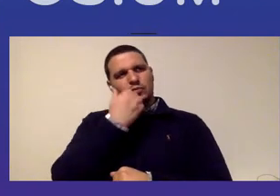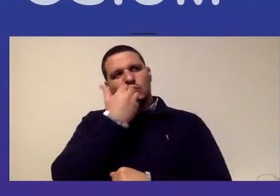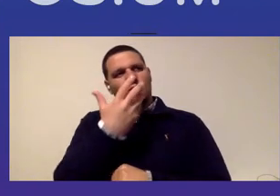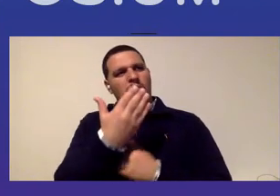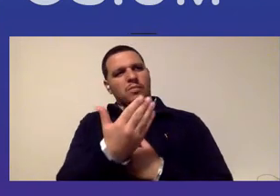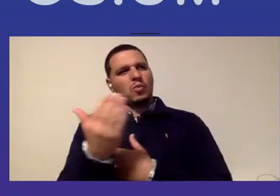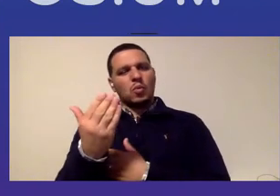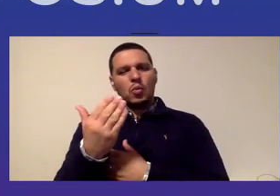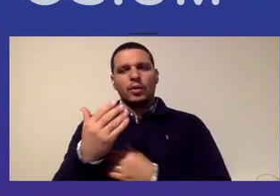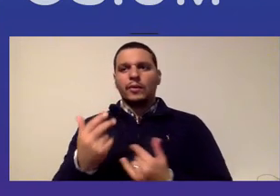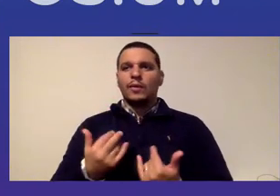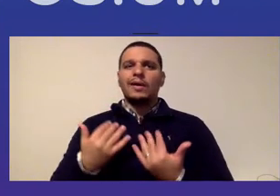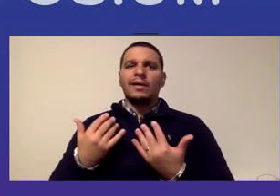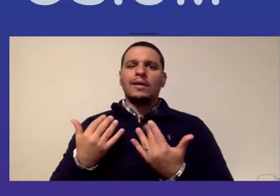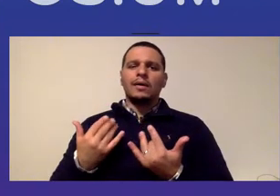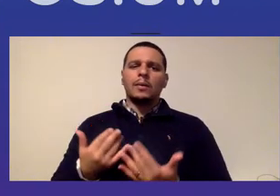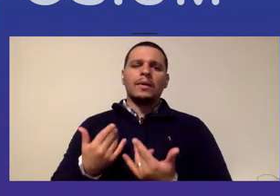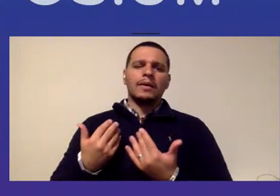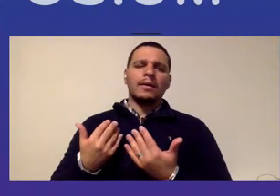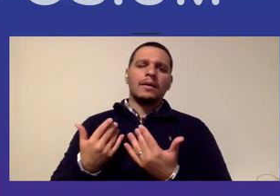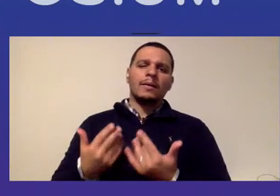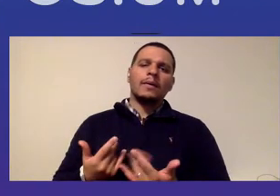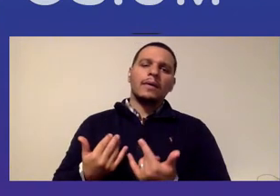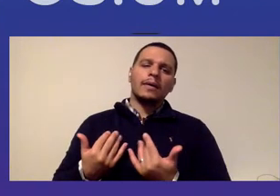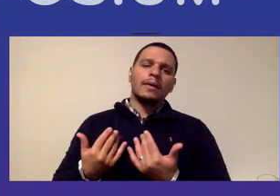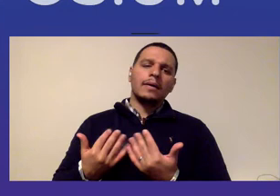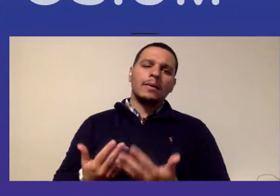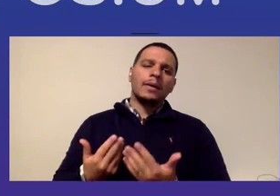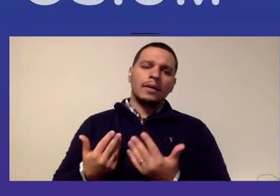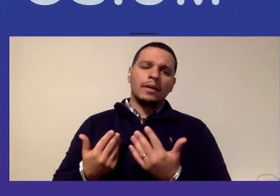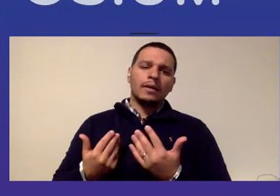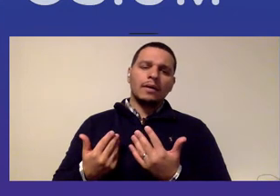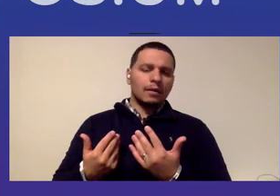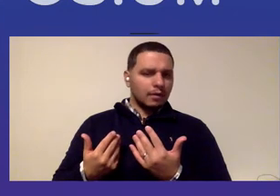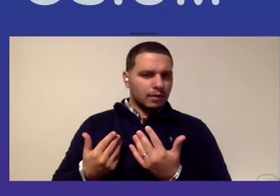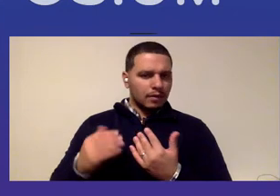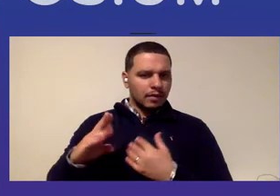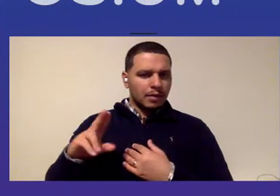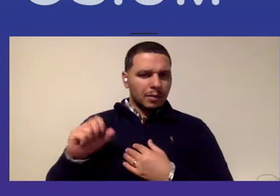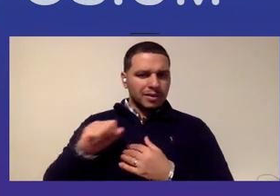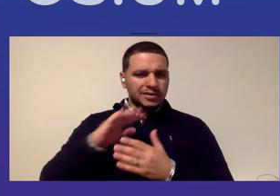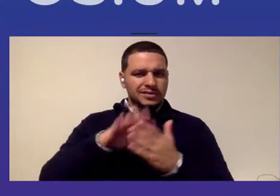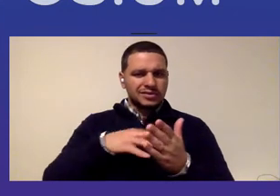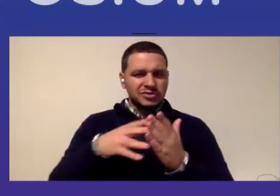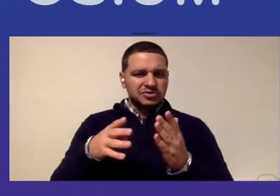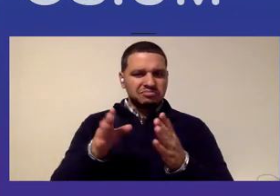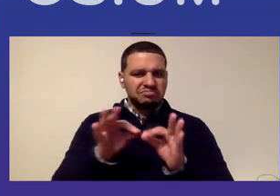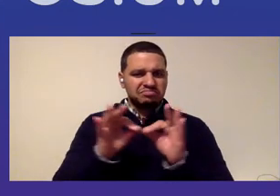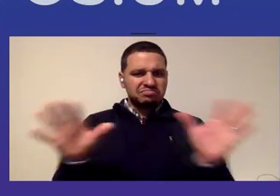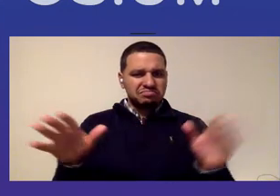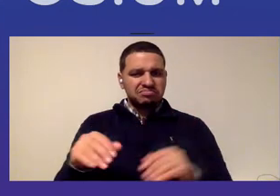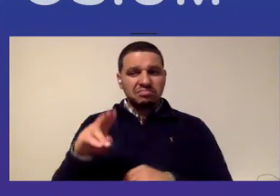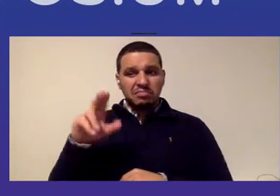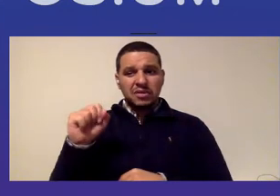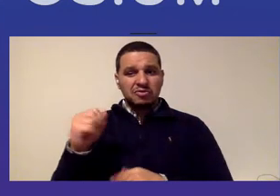waiting and waiting and waiting. But bus schedules are meaningless. Buses come when they